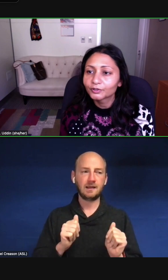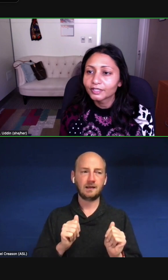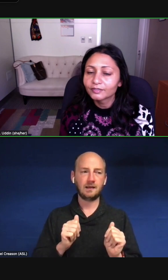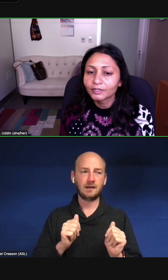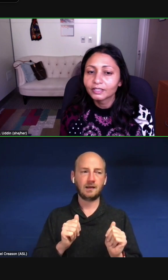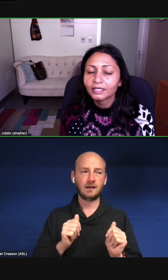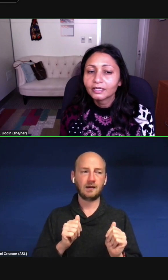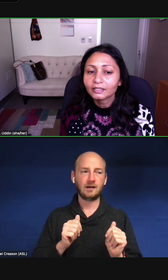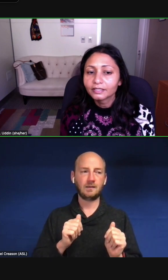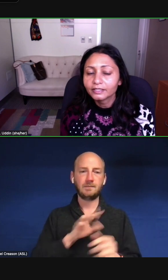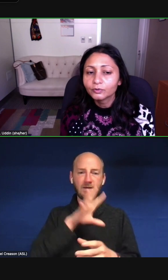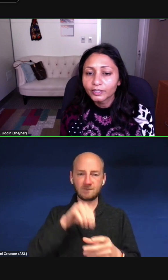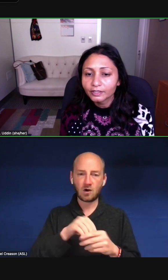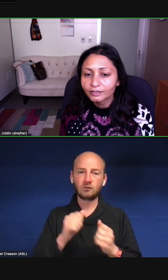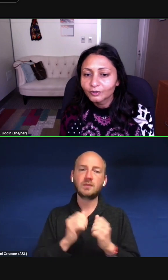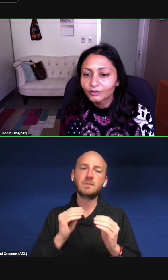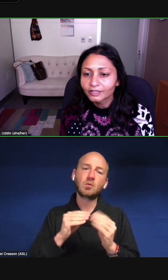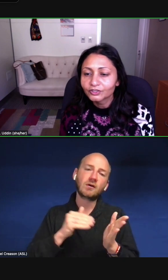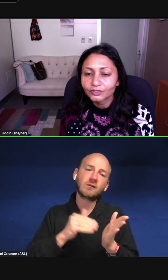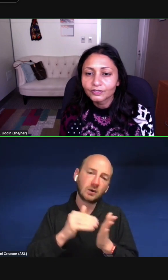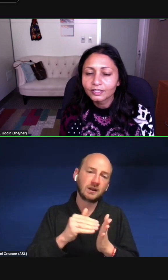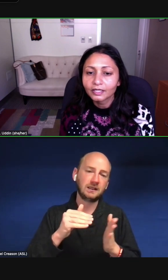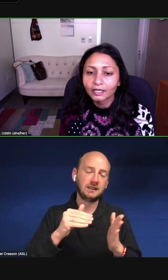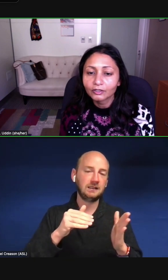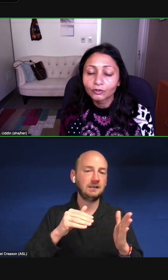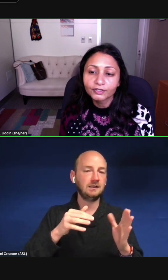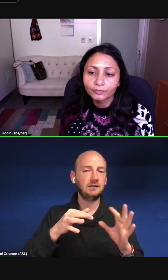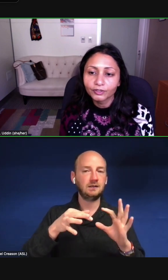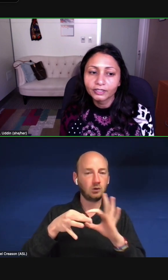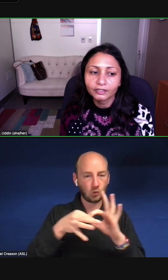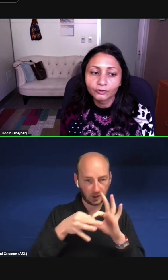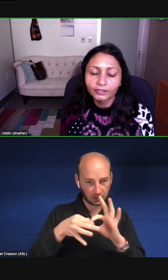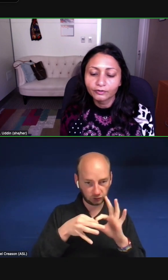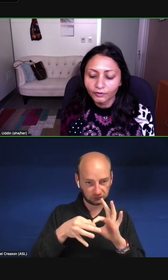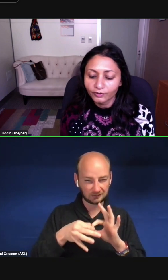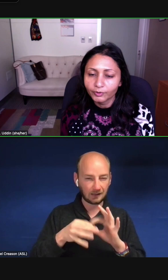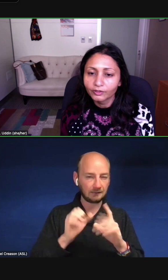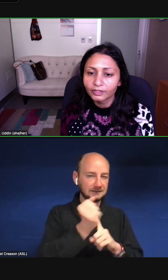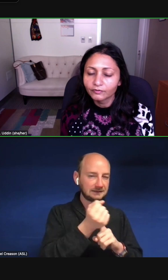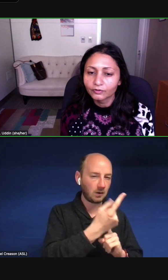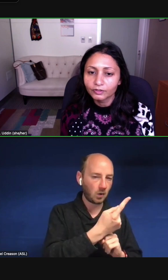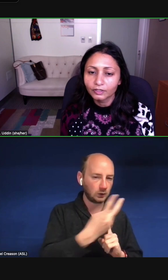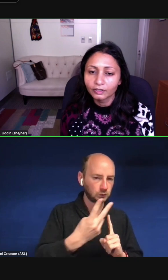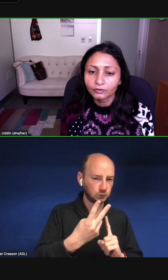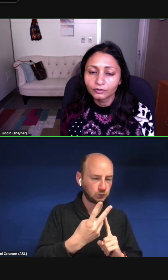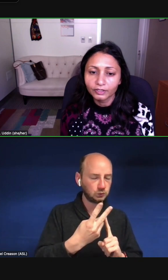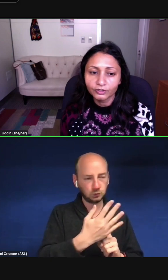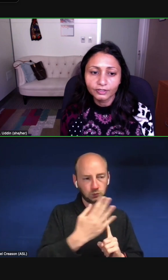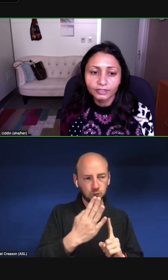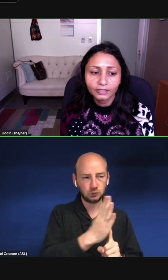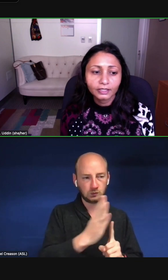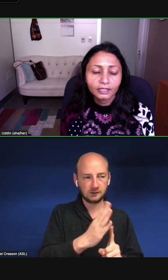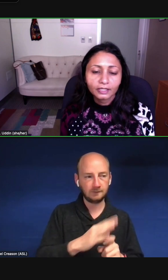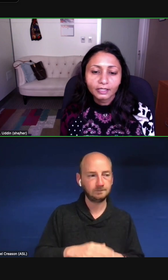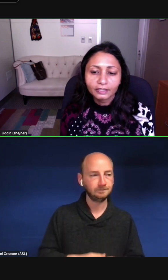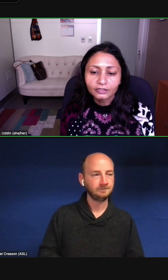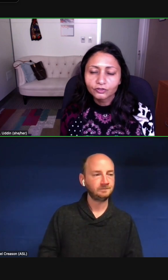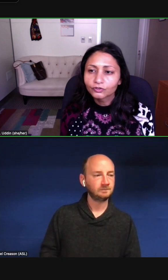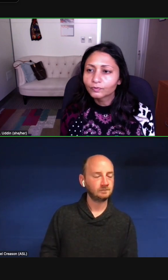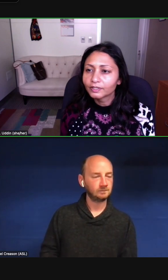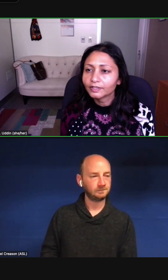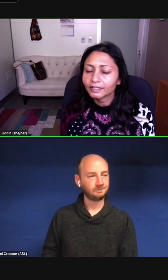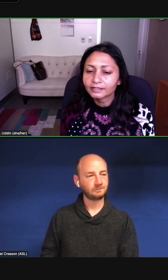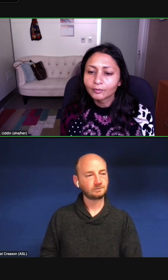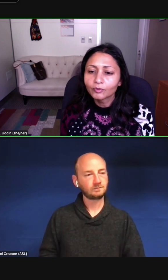that are characterized by attenuated correlations across the brain and greater variability of those correlations. And